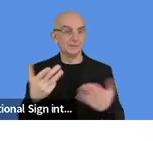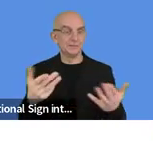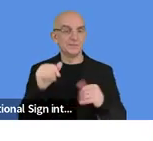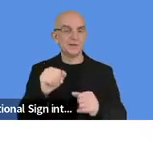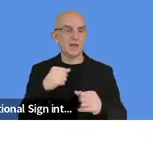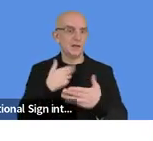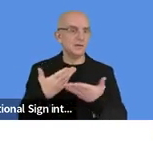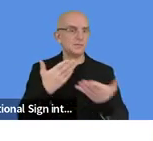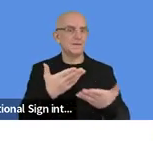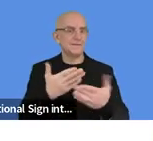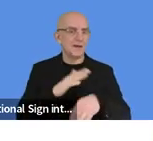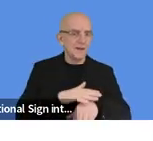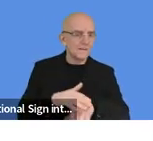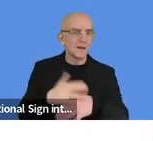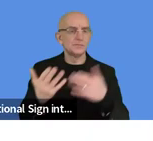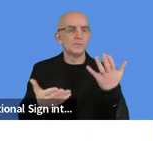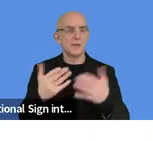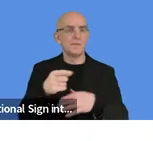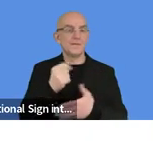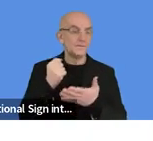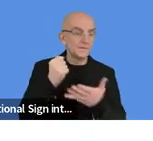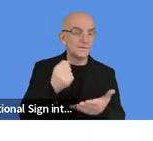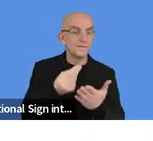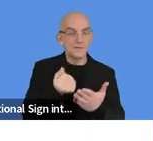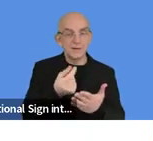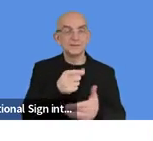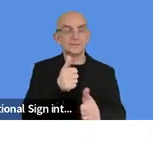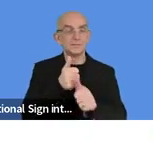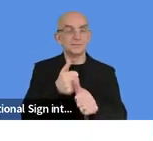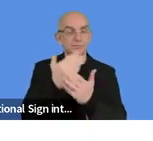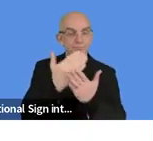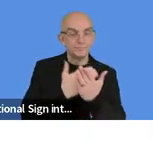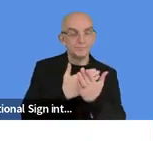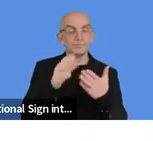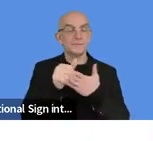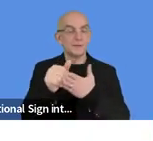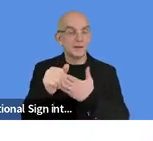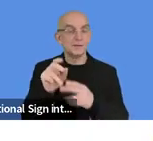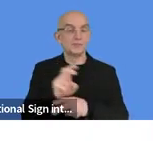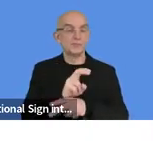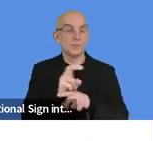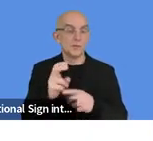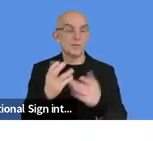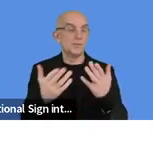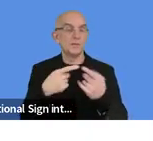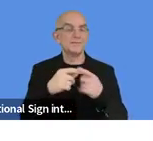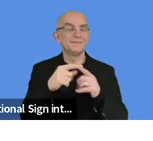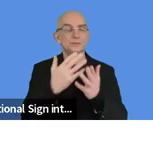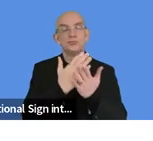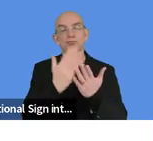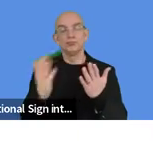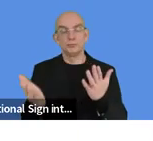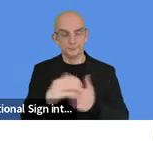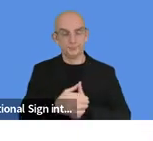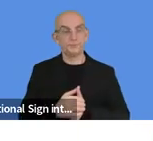maybe one or two people around the world that these groups are not connected to. You end up being one or two persons removed from